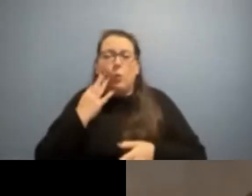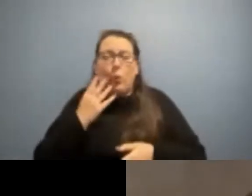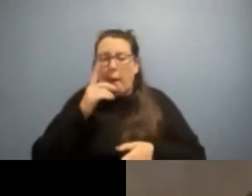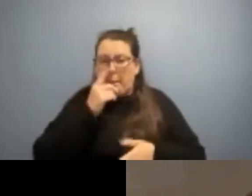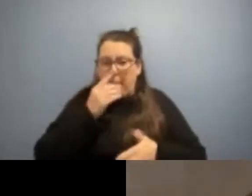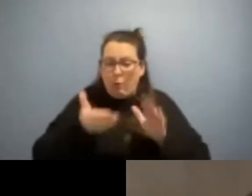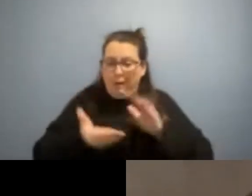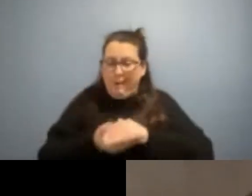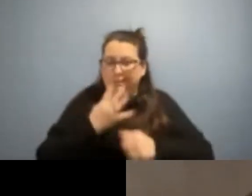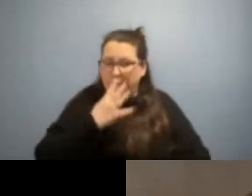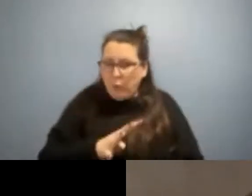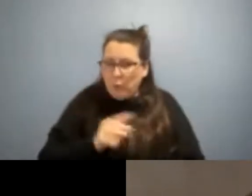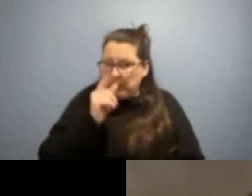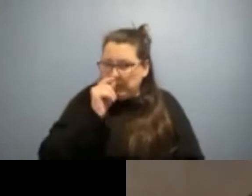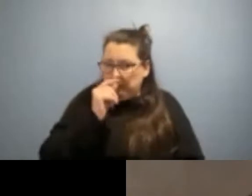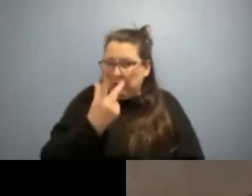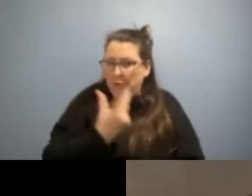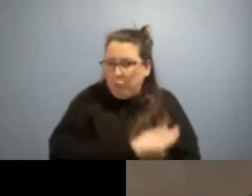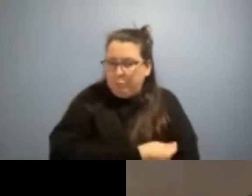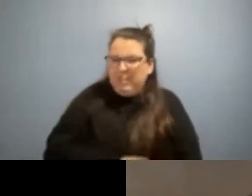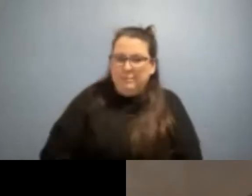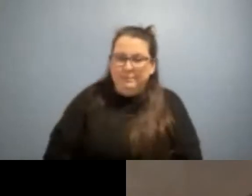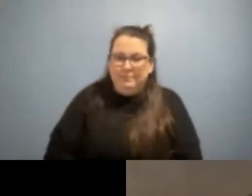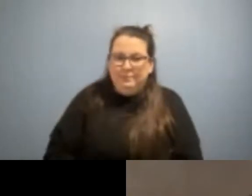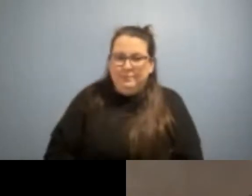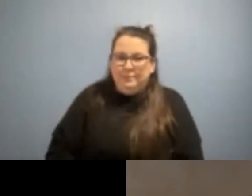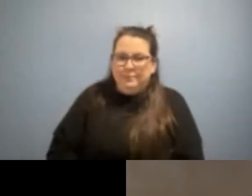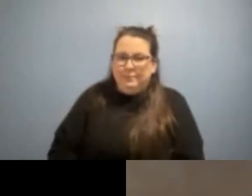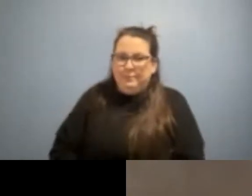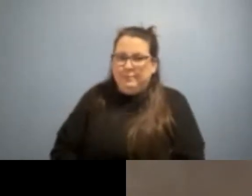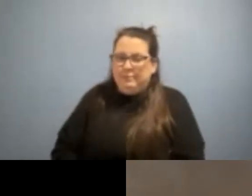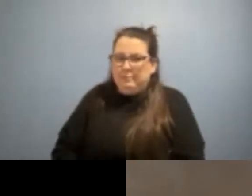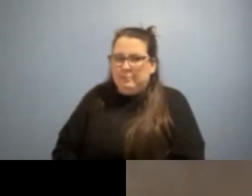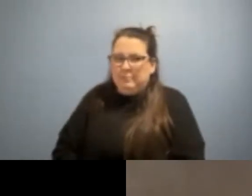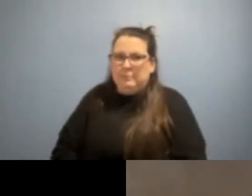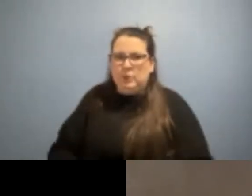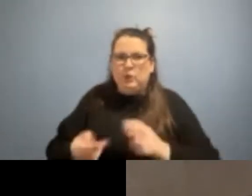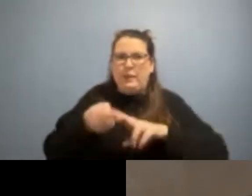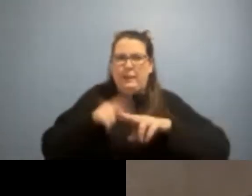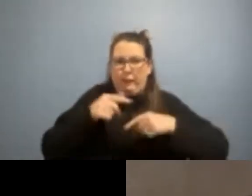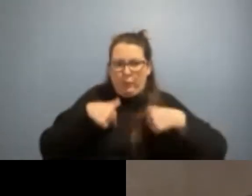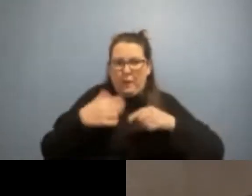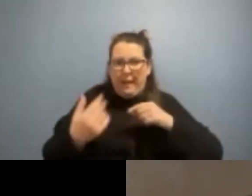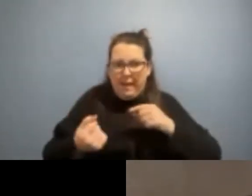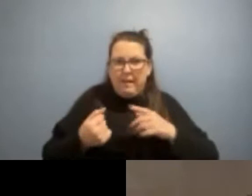Yeah, that's a good question. The answer is when we have sufficient supply. And once I think we should